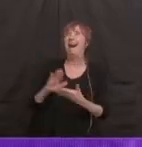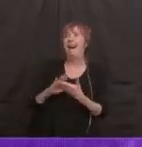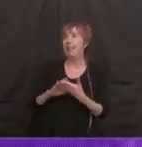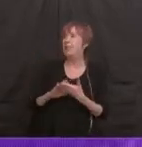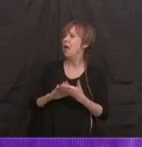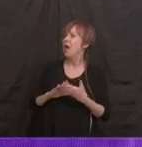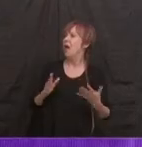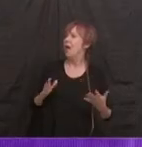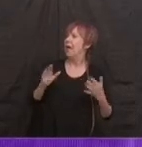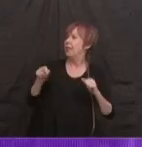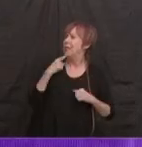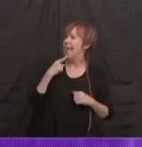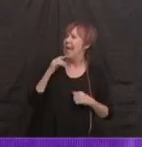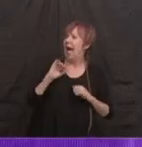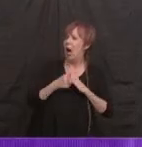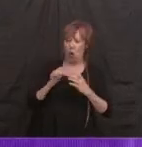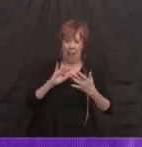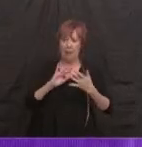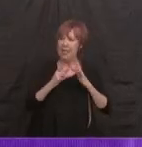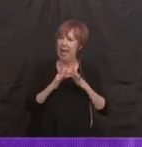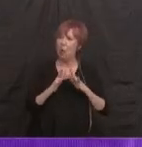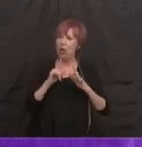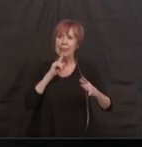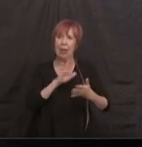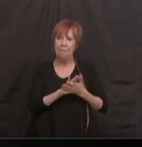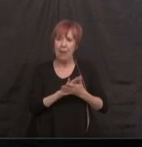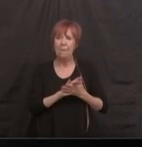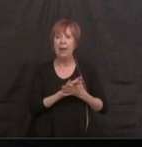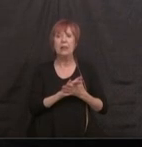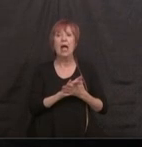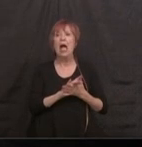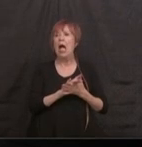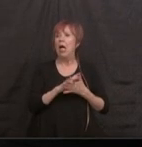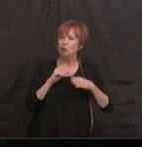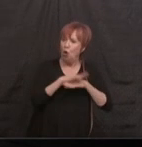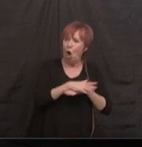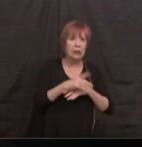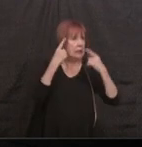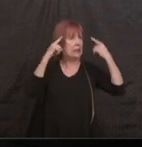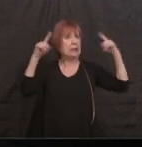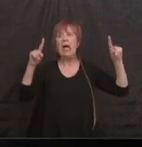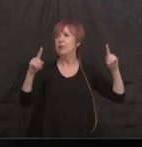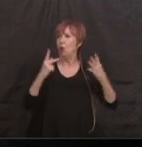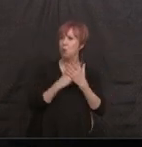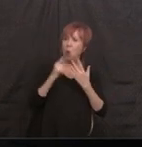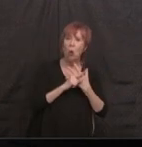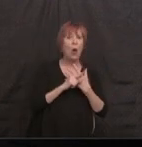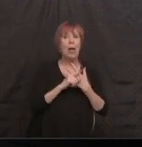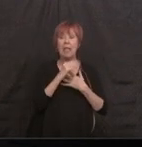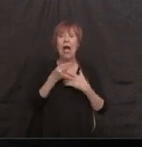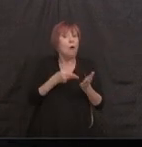network's commitment has resulted in successful global programming and authentic storytelling?